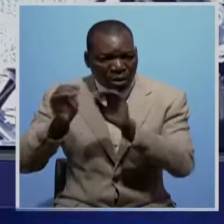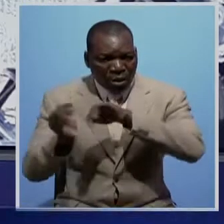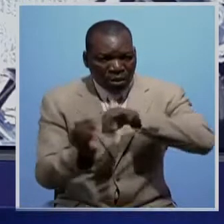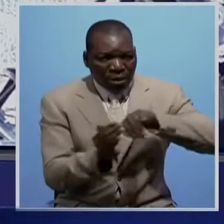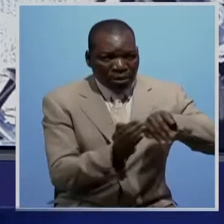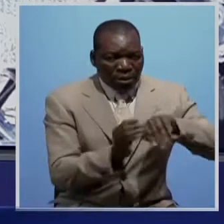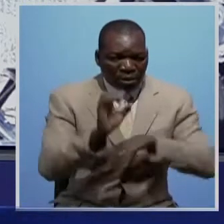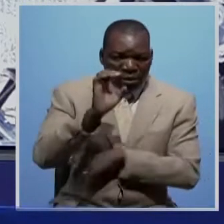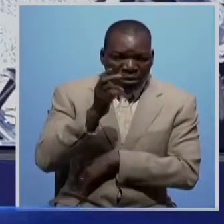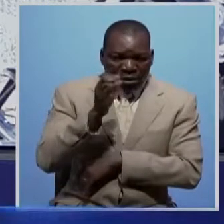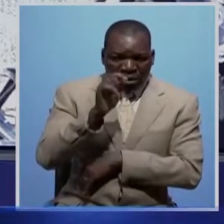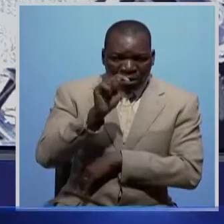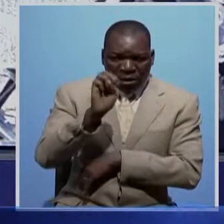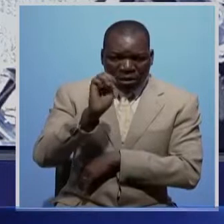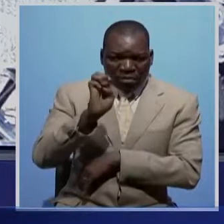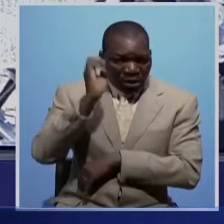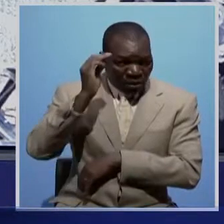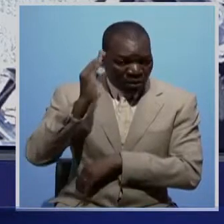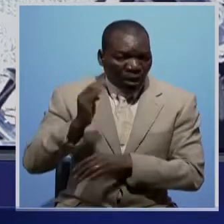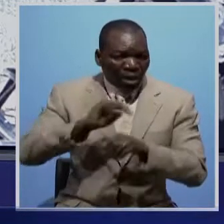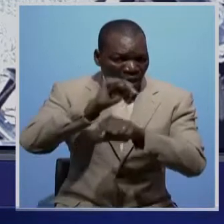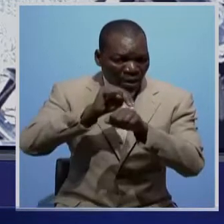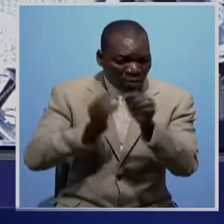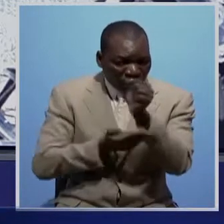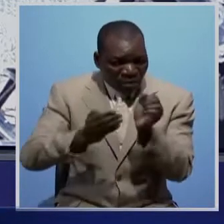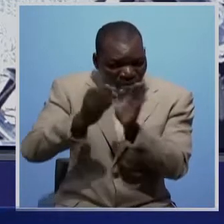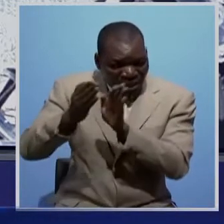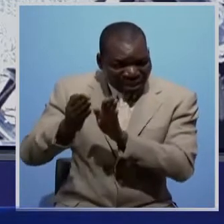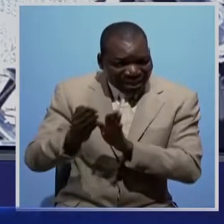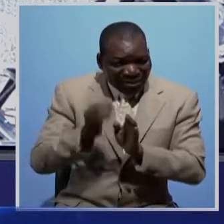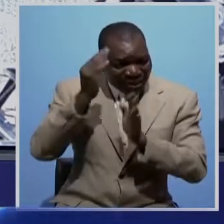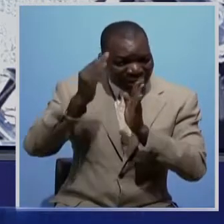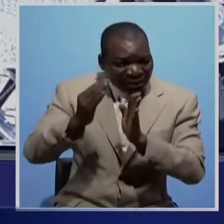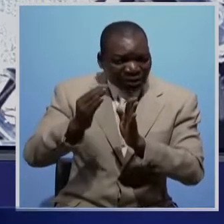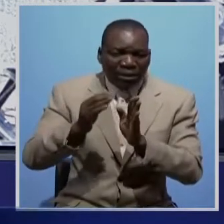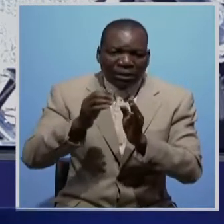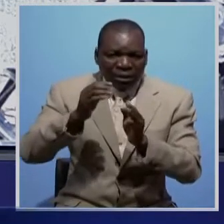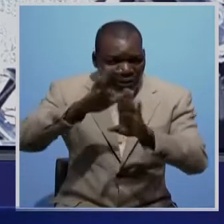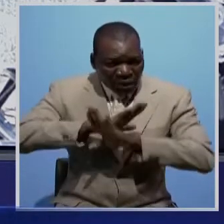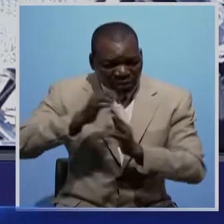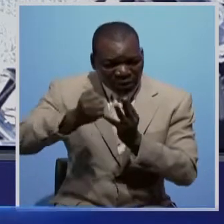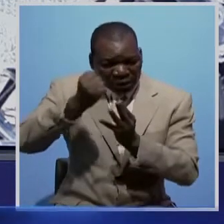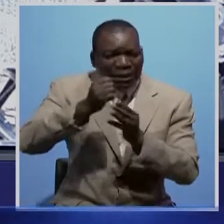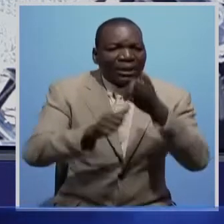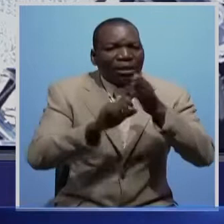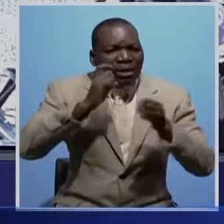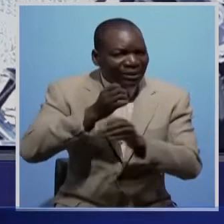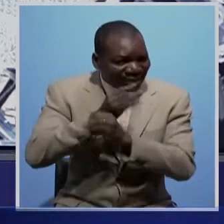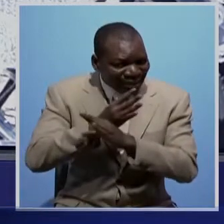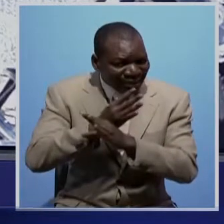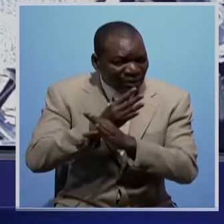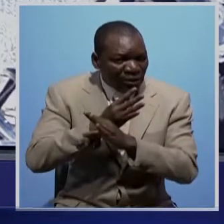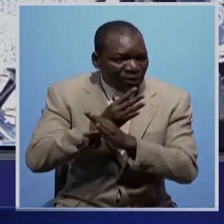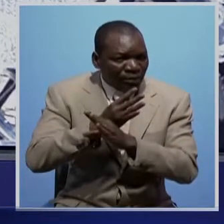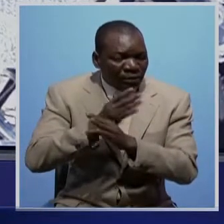National Development Planning Minister Alexander Chiteme has tasked the Zambia Statistics Agency to prepare adequately for the November National Census if the